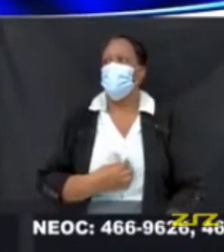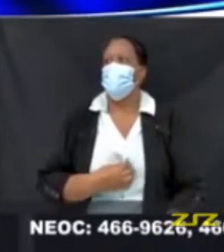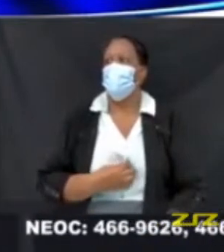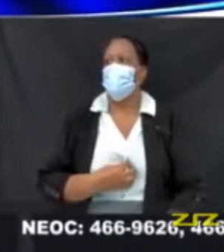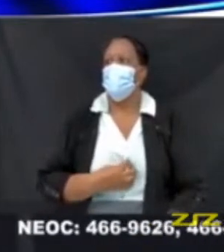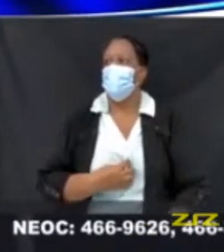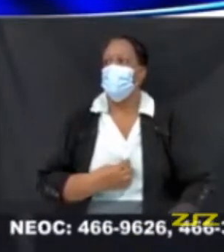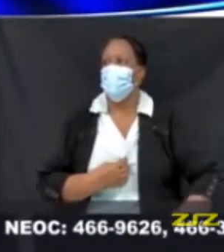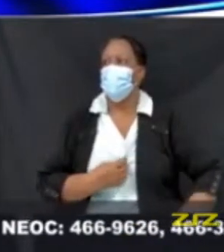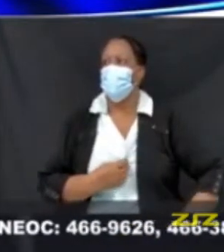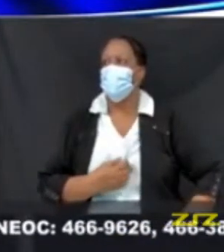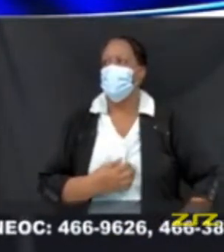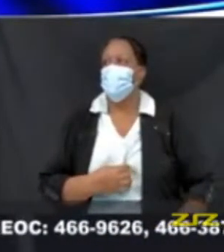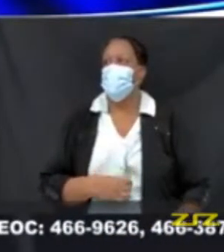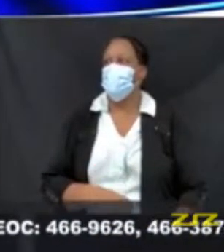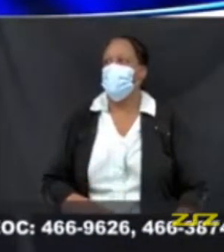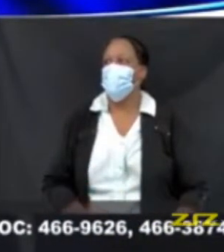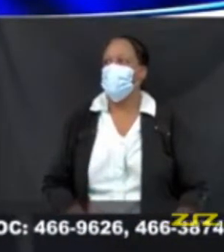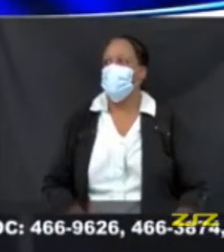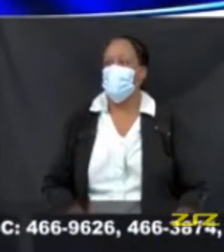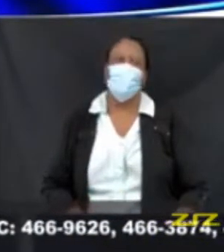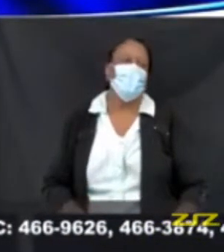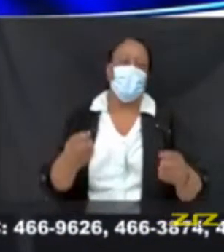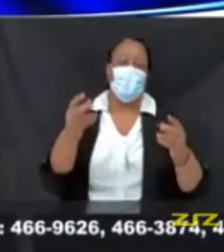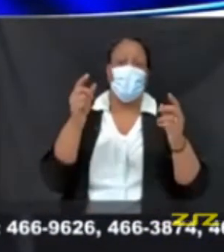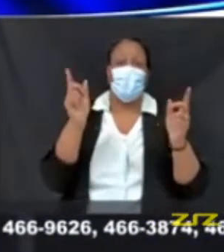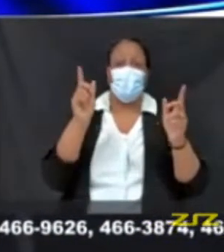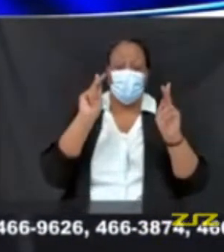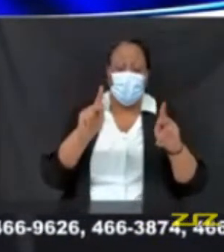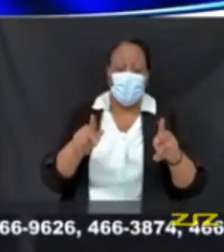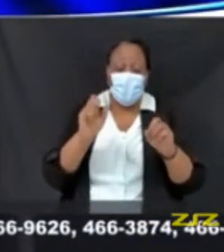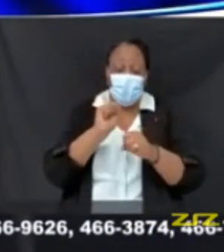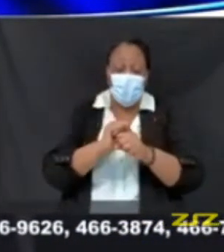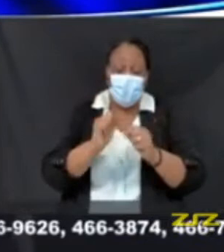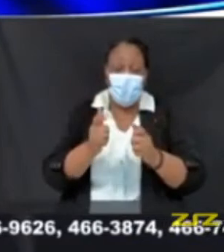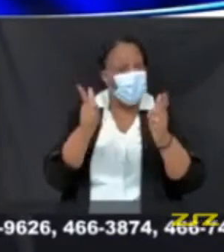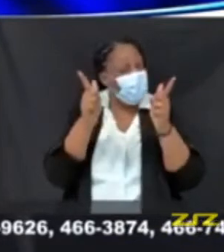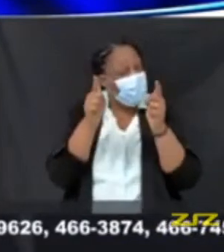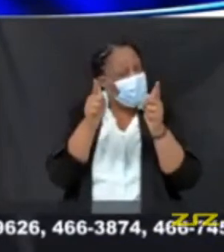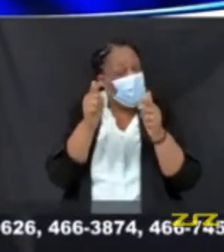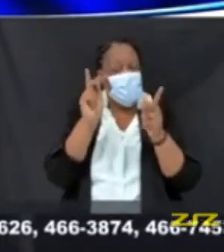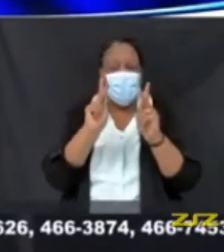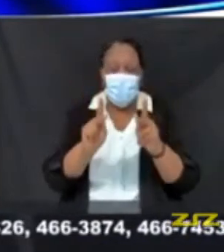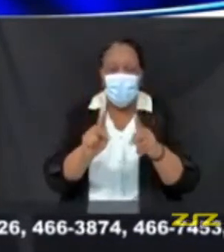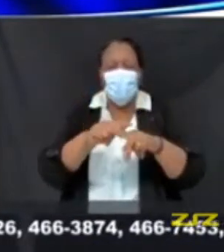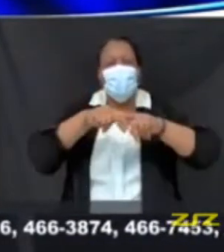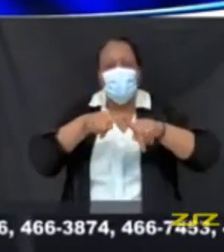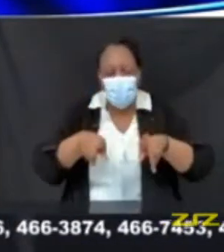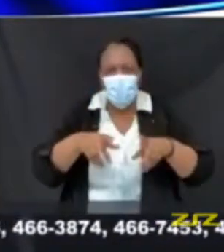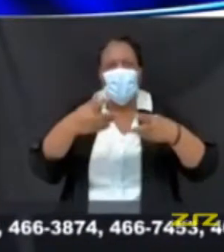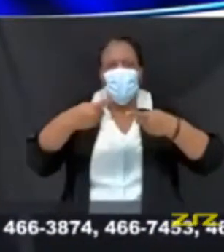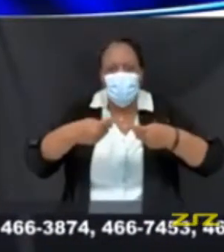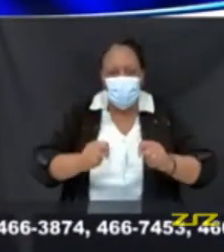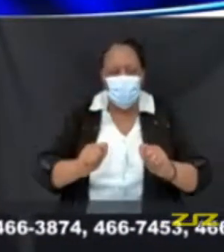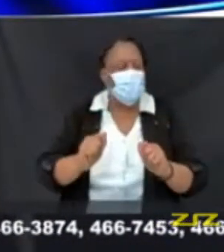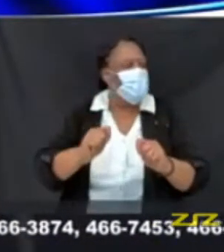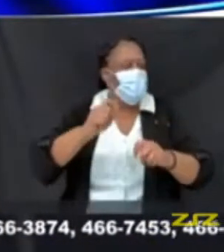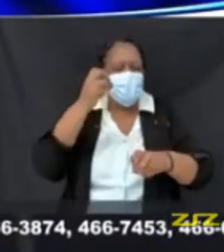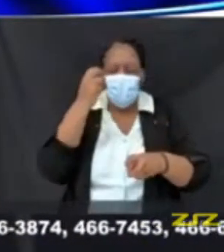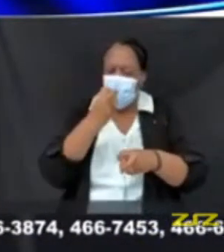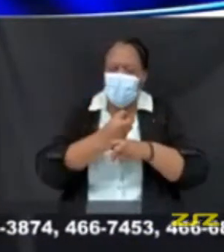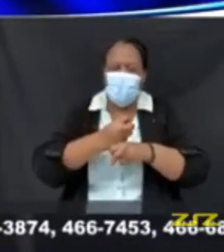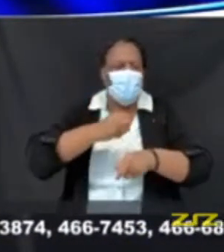at NEMA. Exceptionally heavy demands have been placed on the small human resource base of NEMA as a result